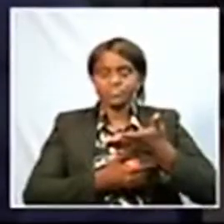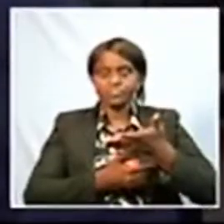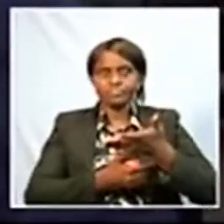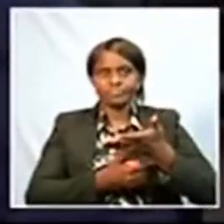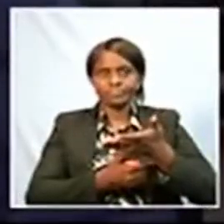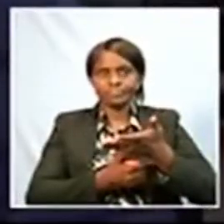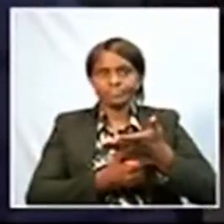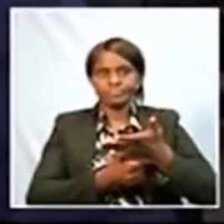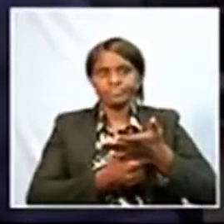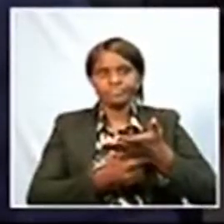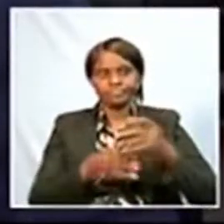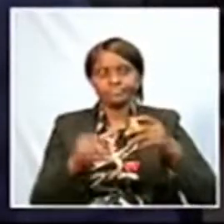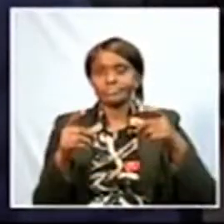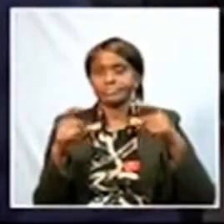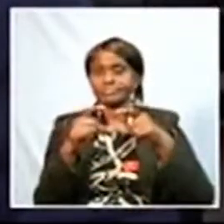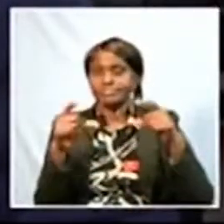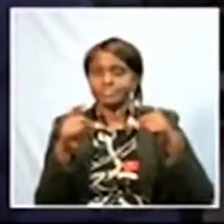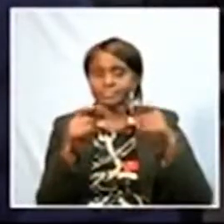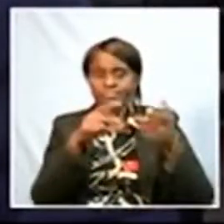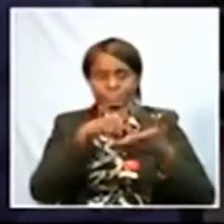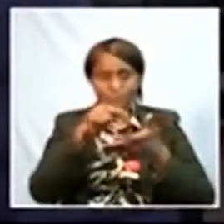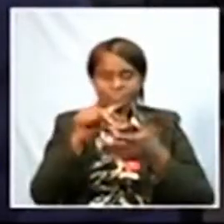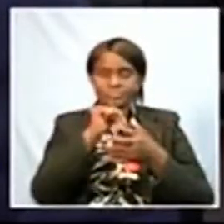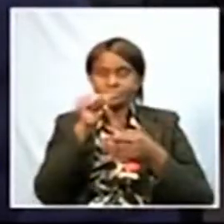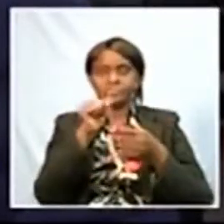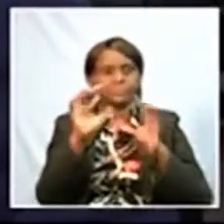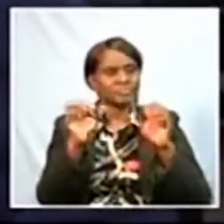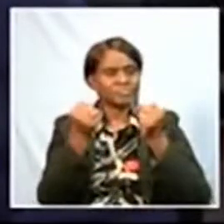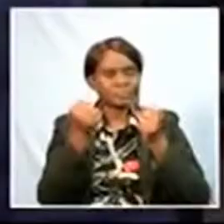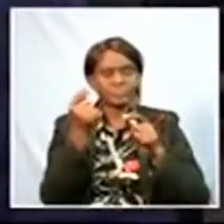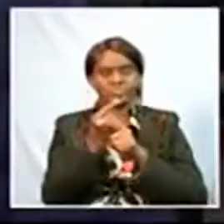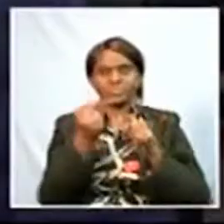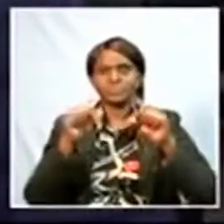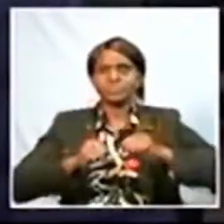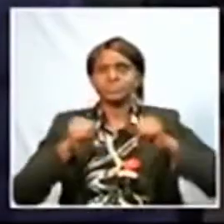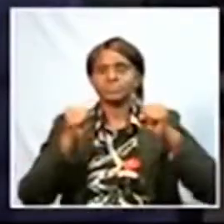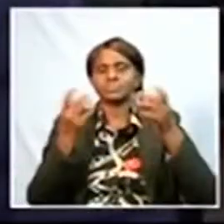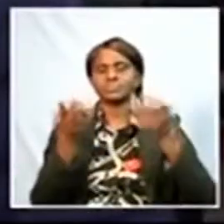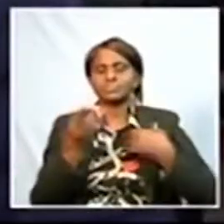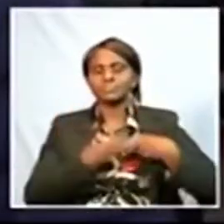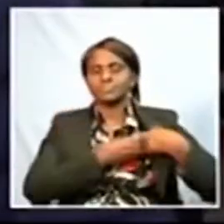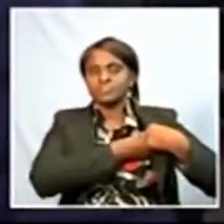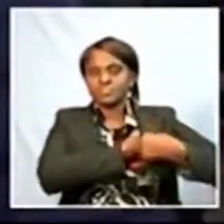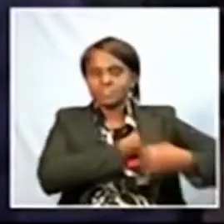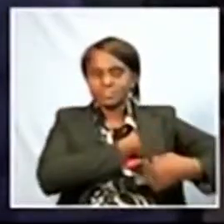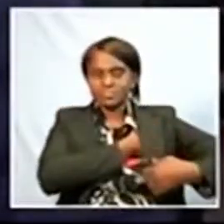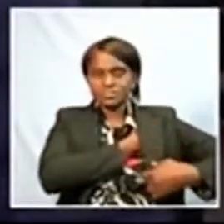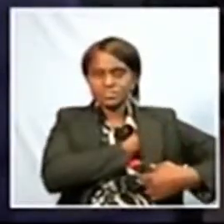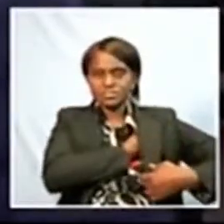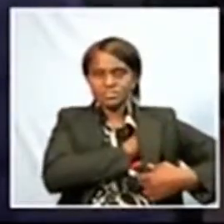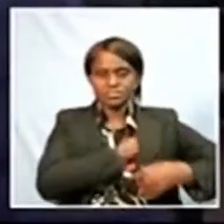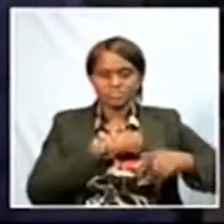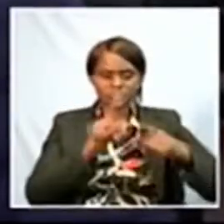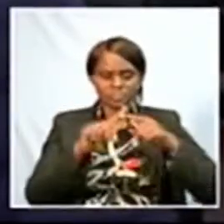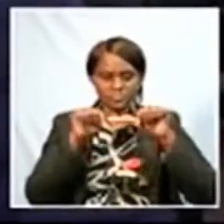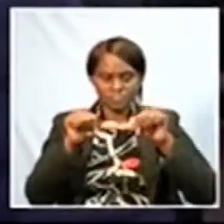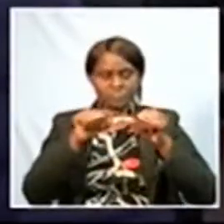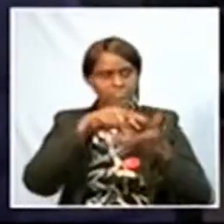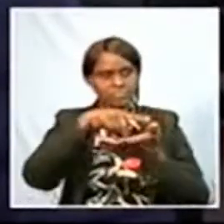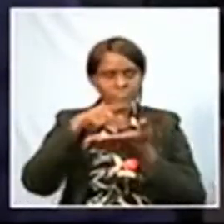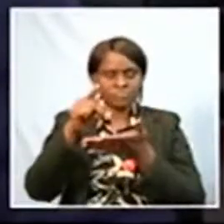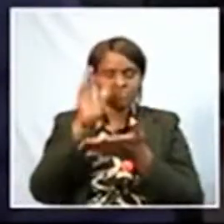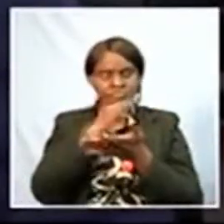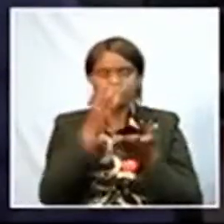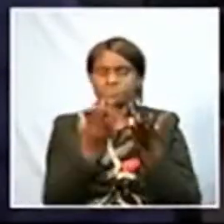the payment was not sanctioned by the principal officer, but still they went ahead and paid.